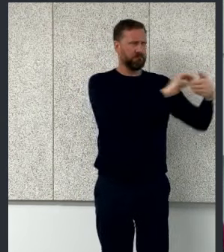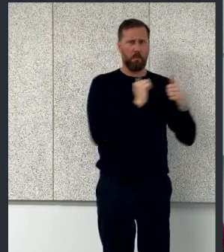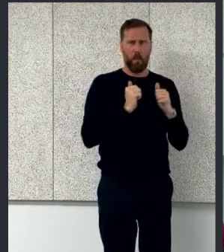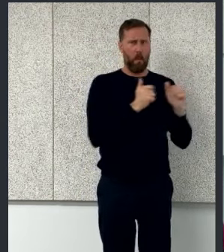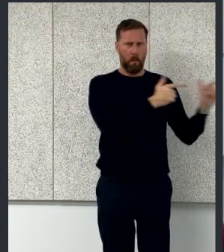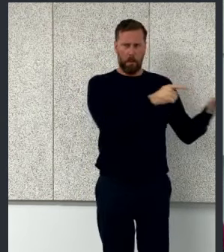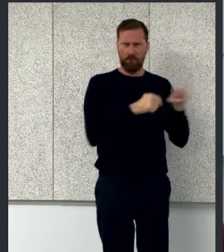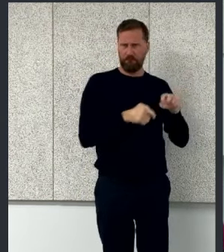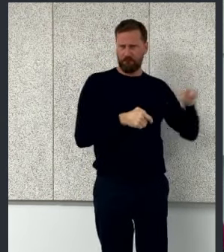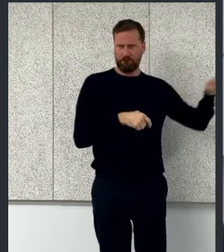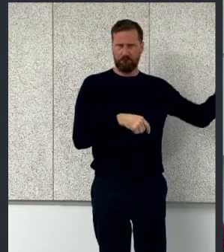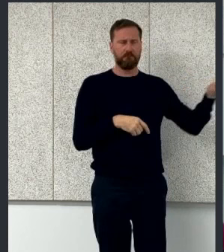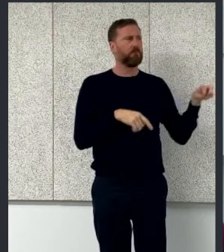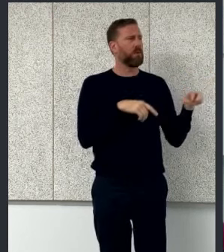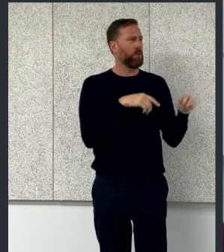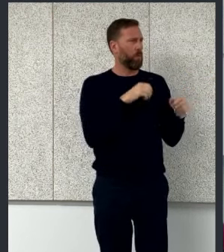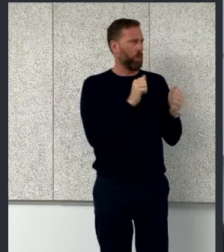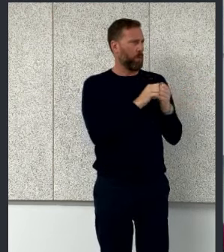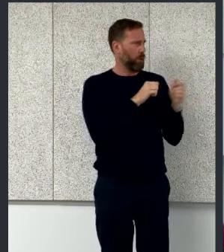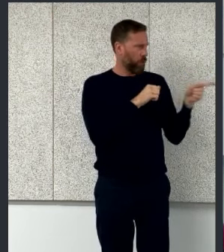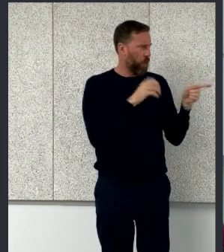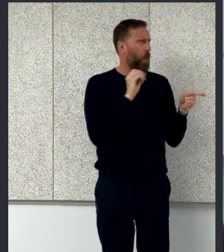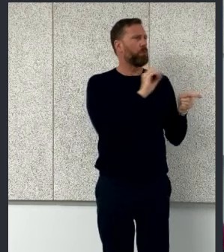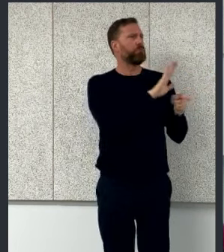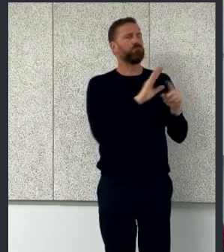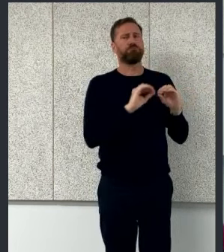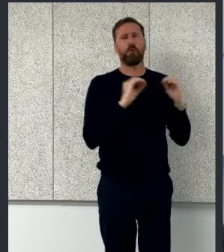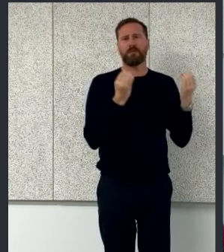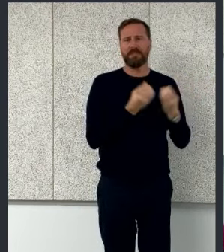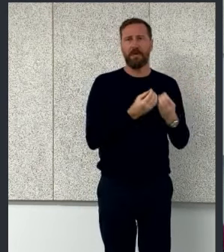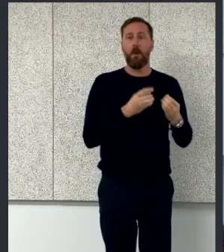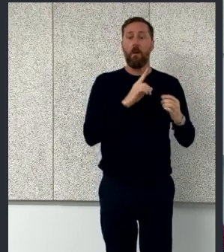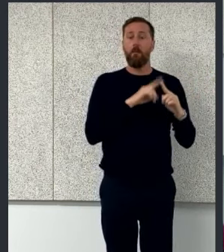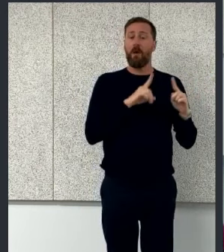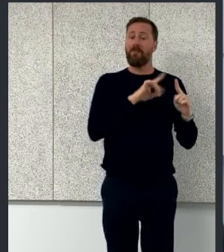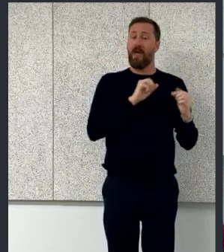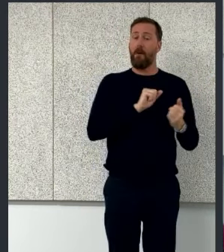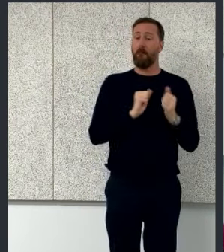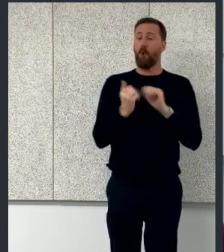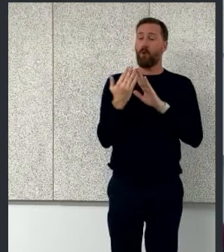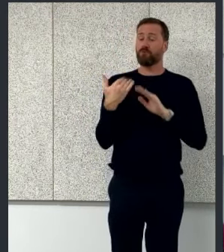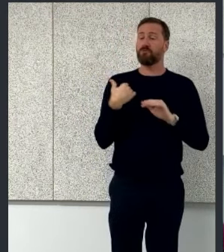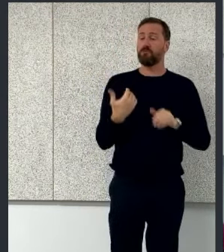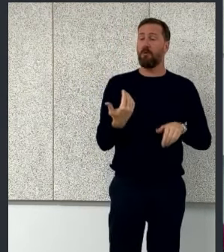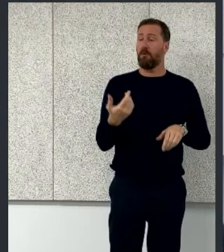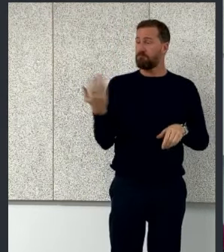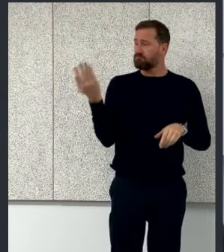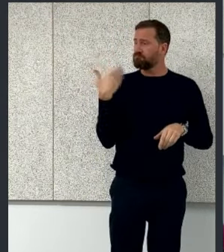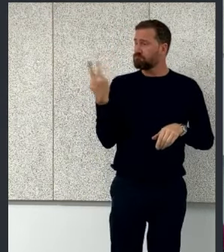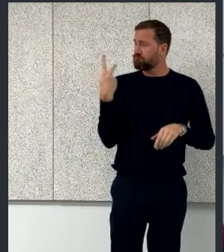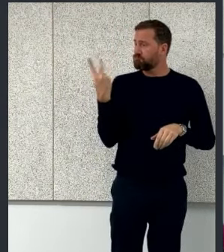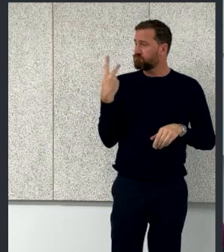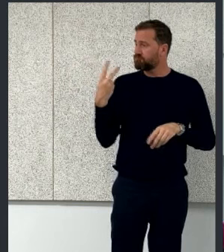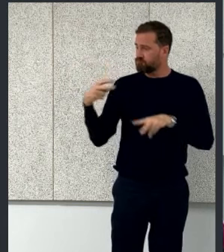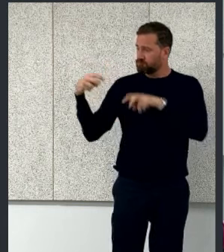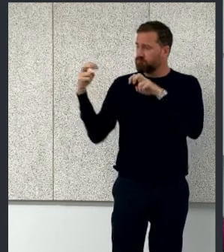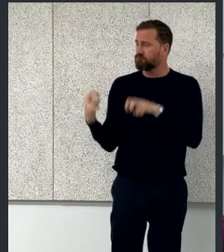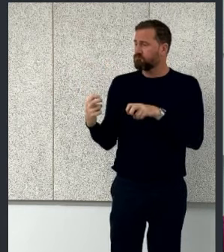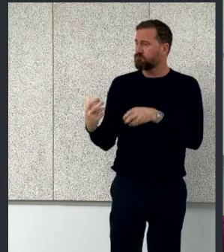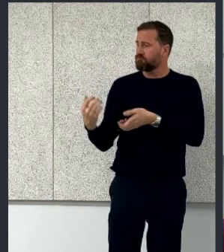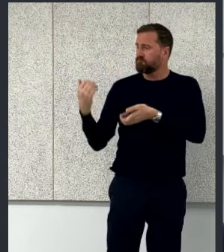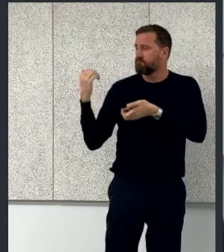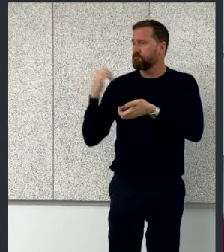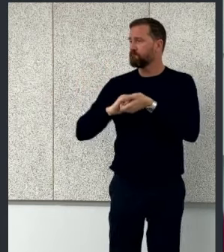organizations, and I do feel like that approach of partnership, of let's look at the problem together, right? We're not in